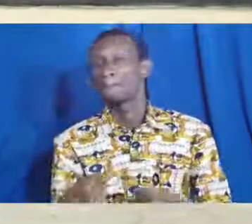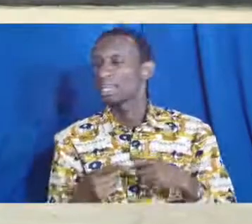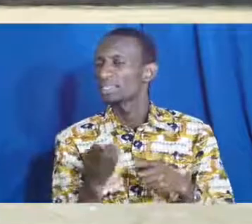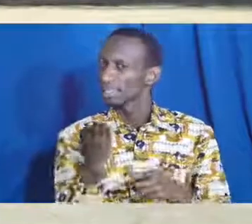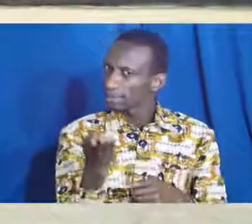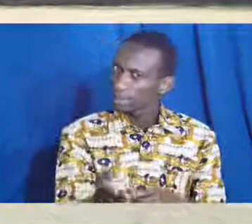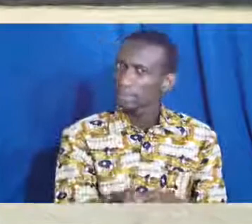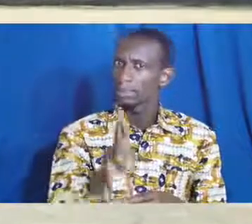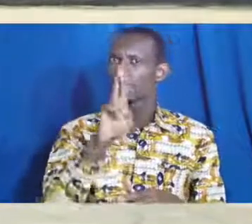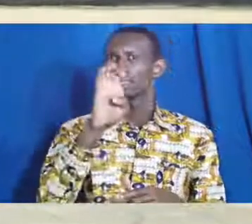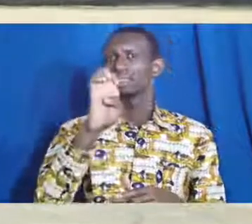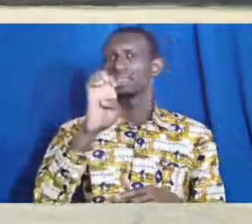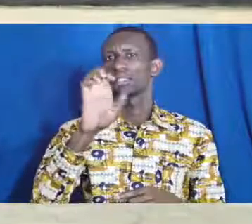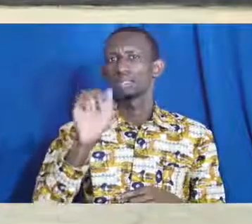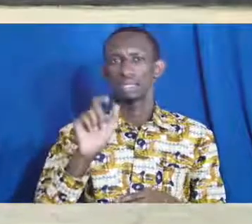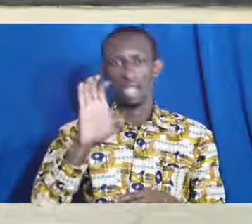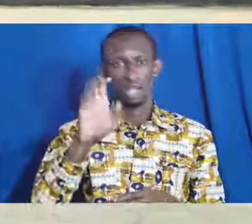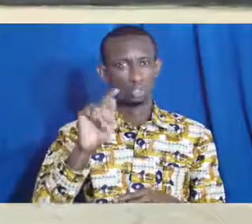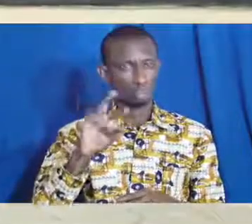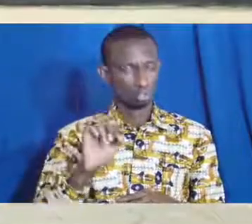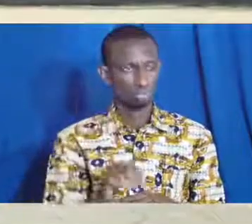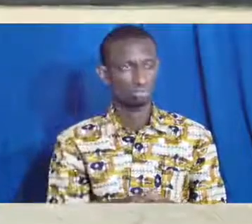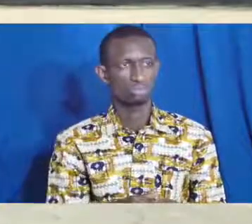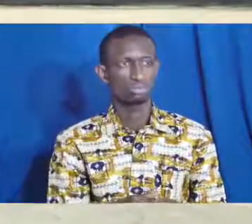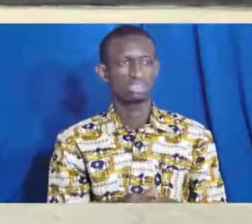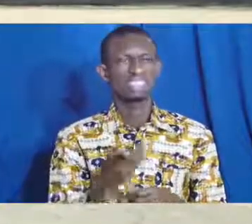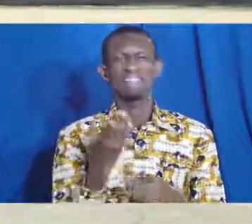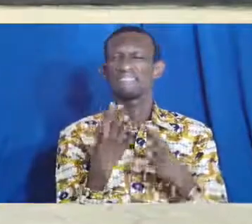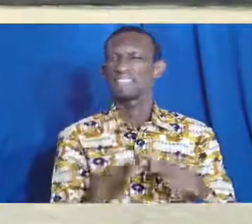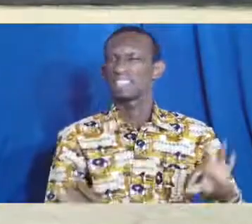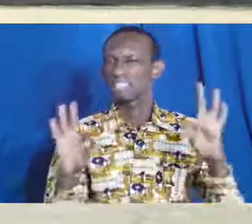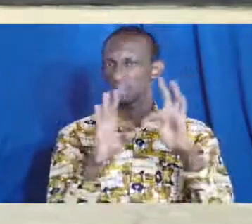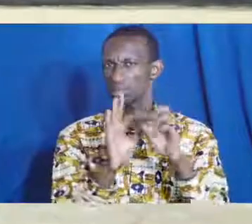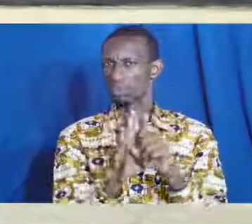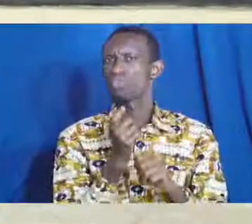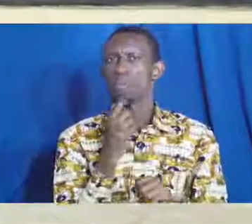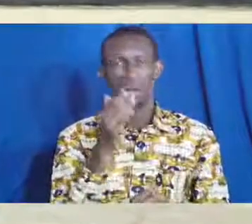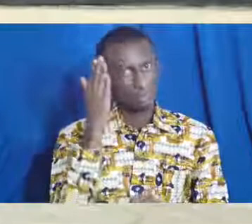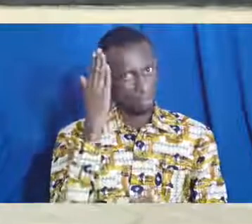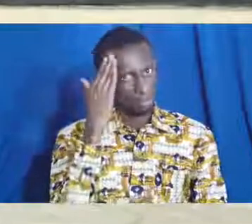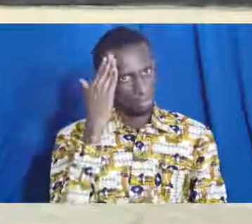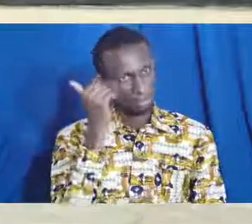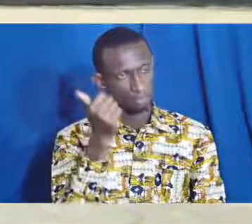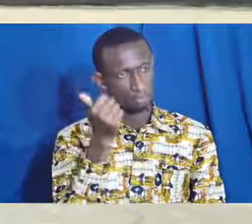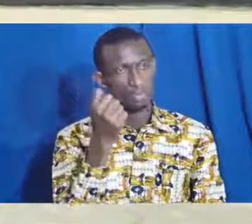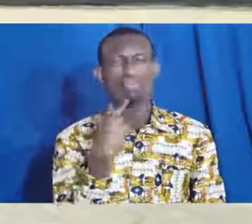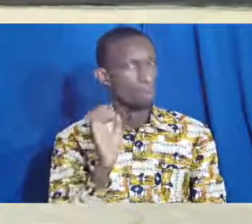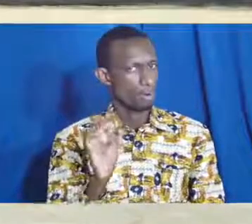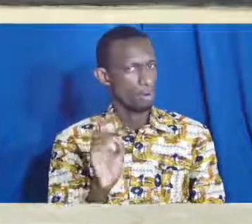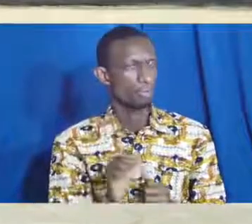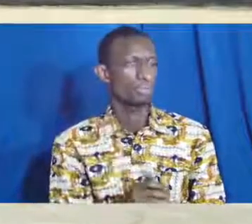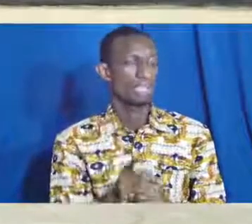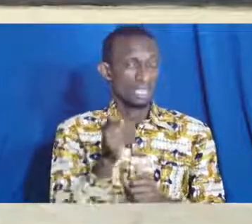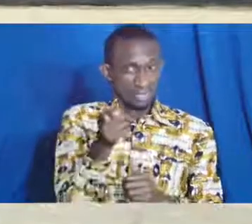to occur, this is something very important that you need to note. For these reactions,